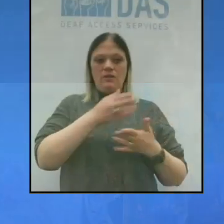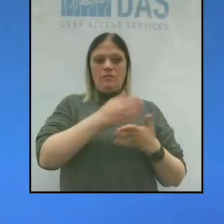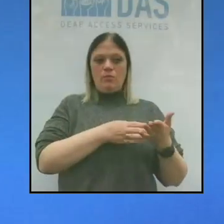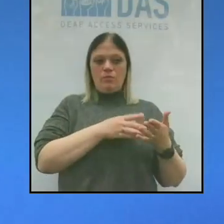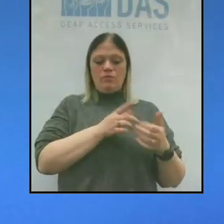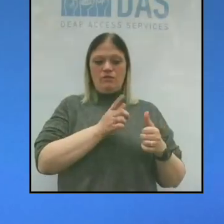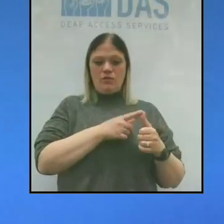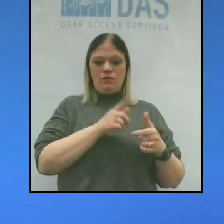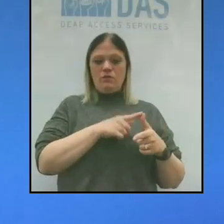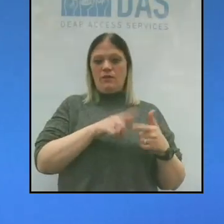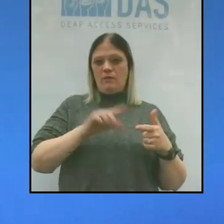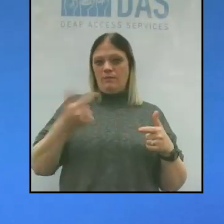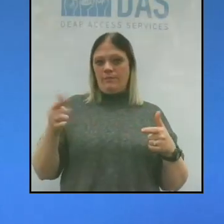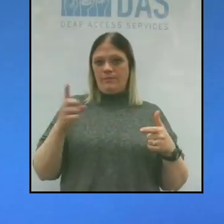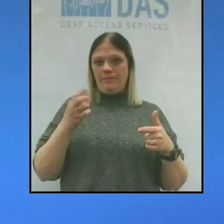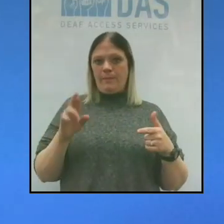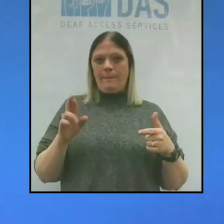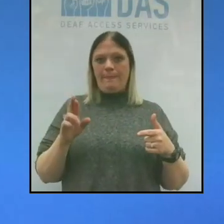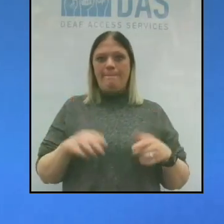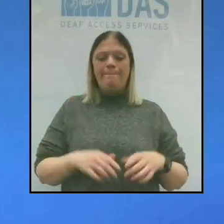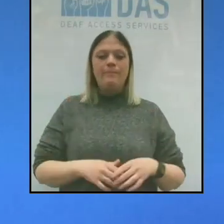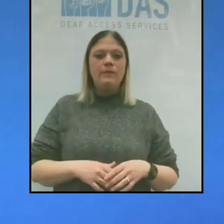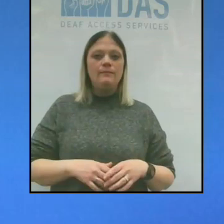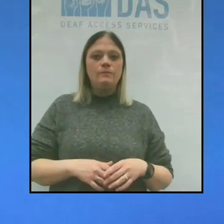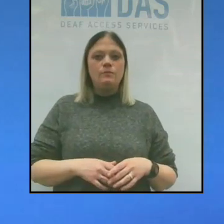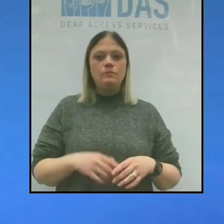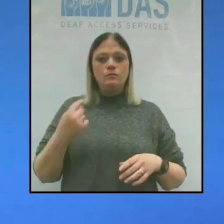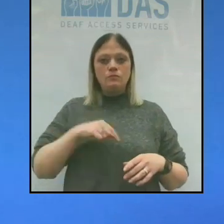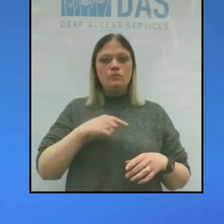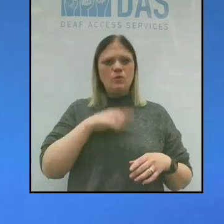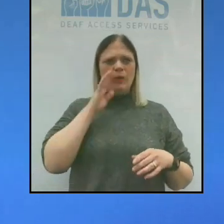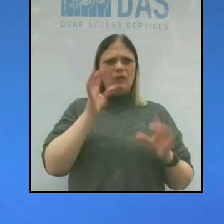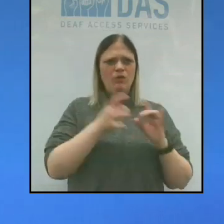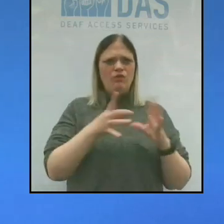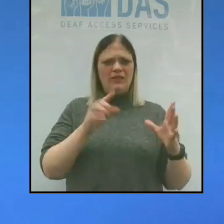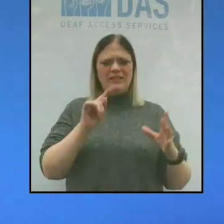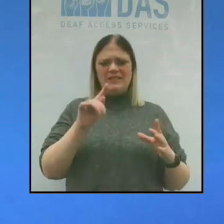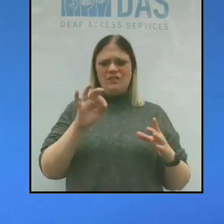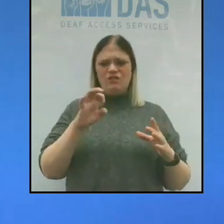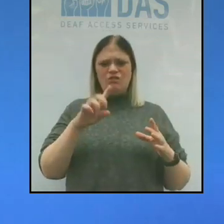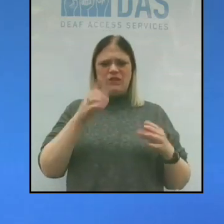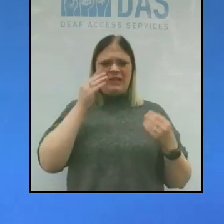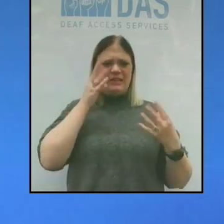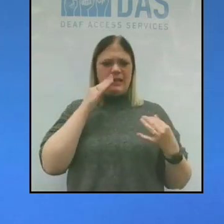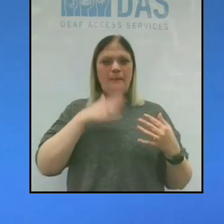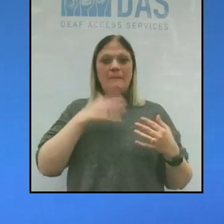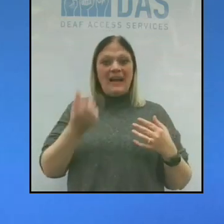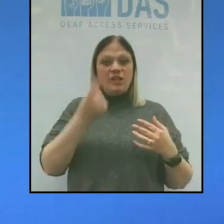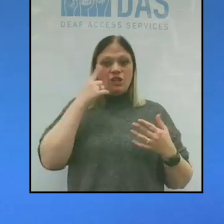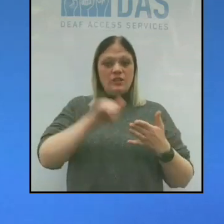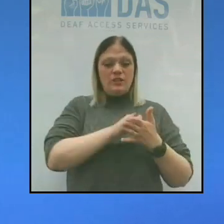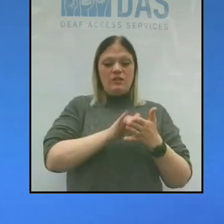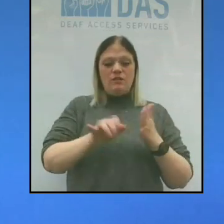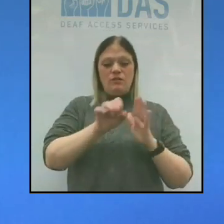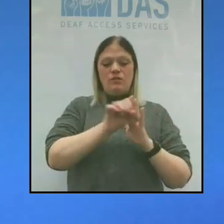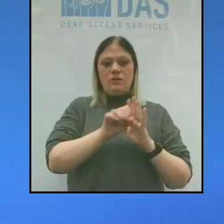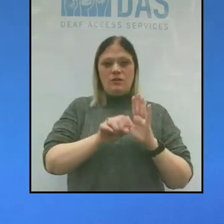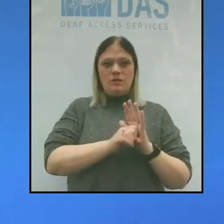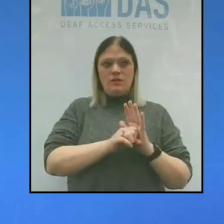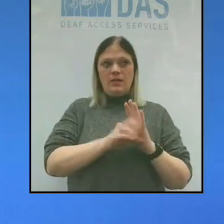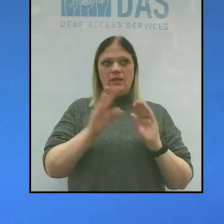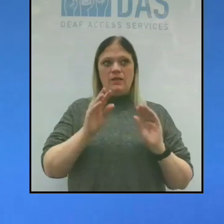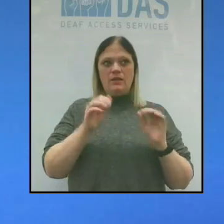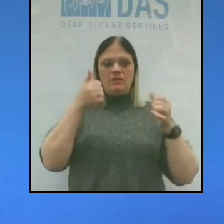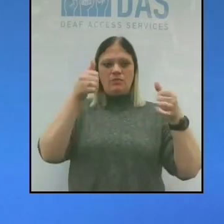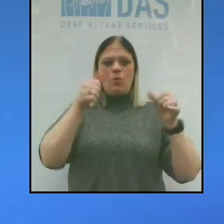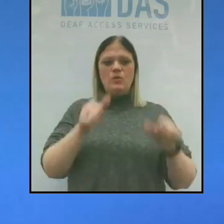Burstein. We would release, of course, the trend data. It's my understanding New York State is putting a dashboard up for every one of